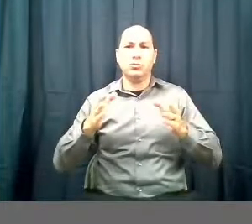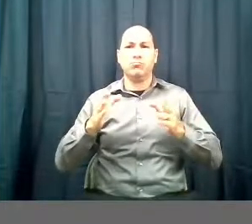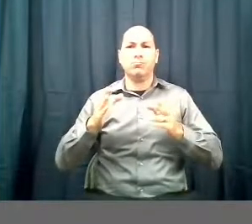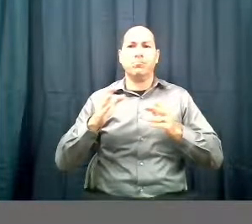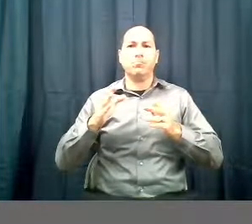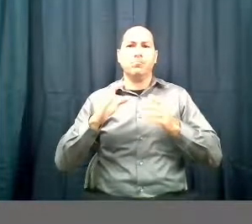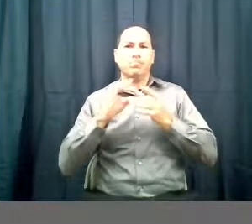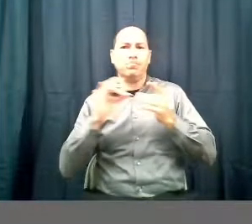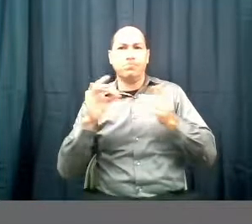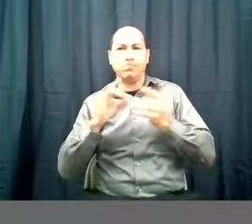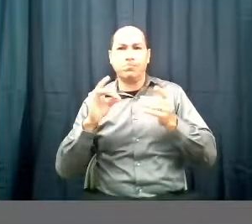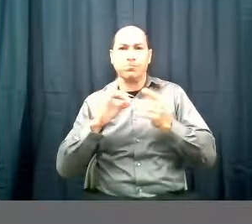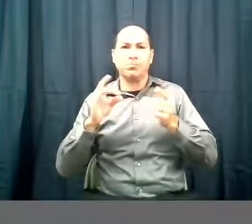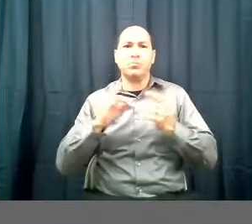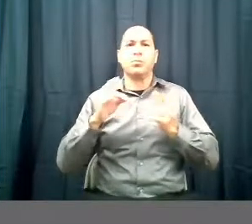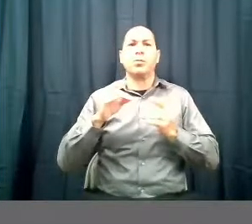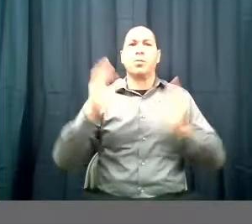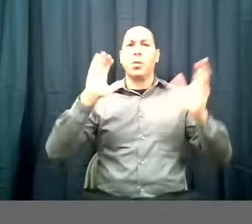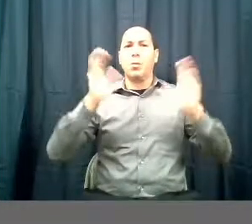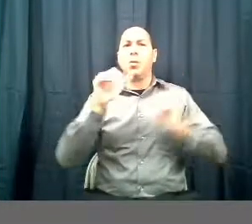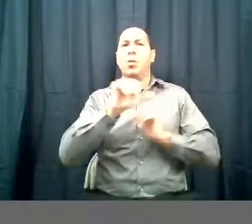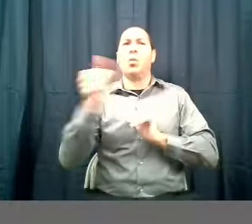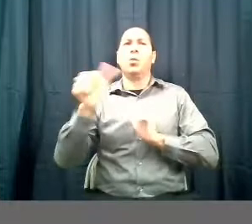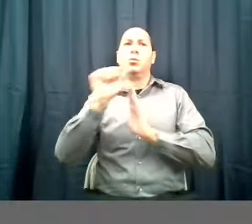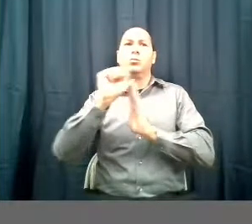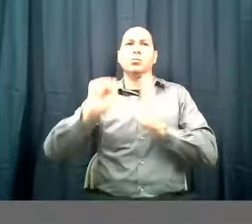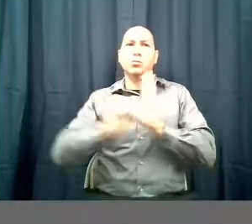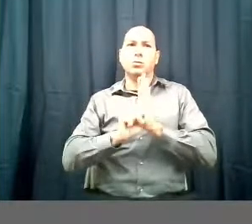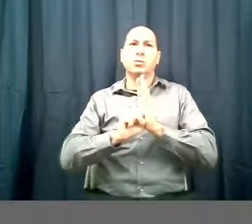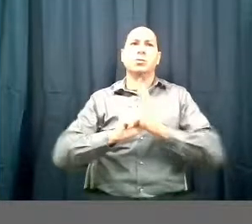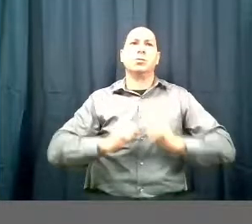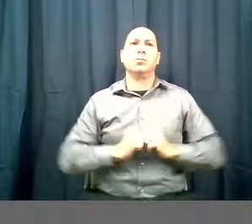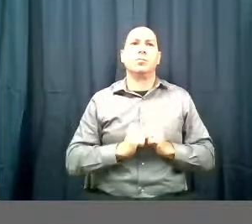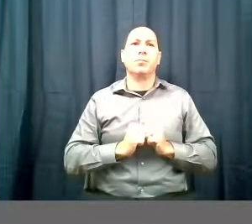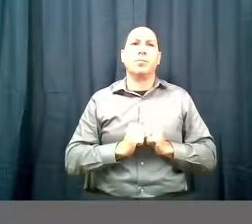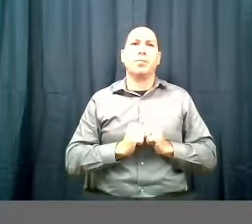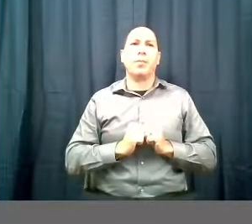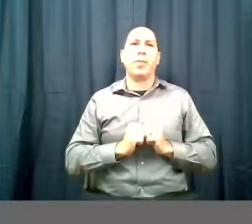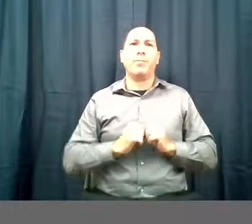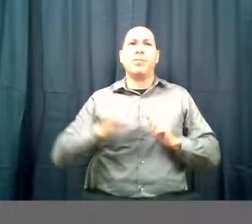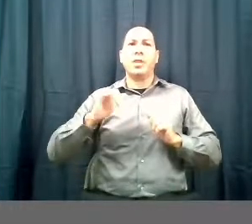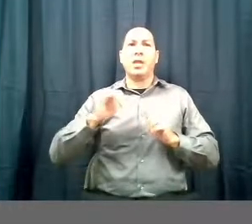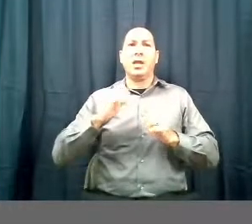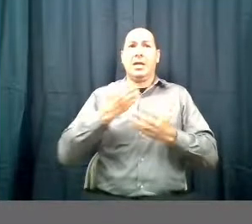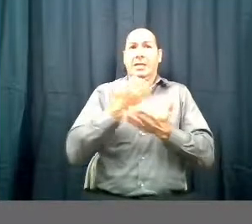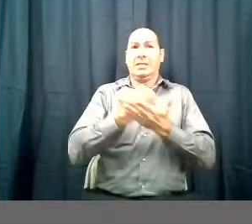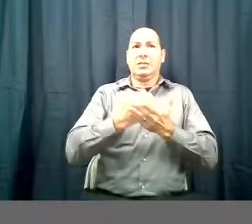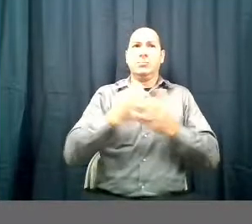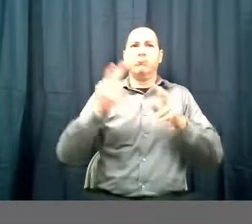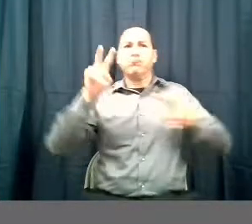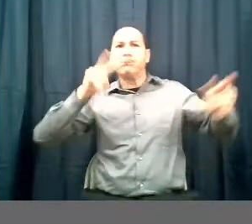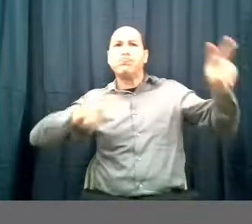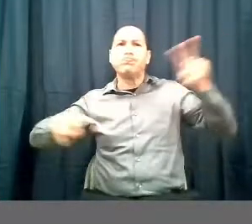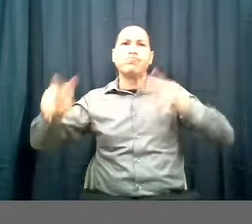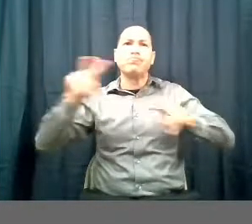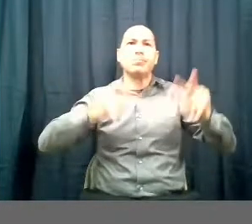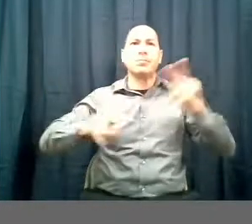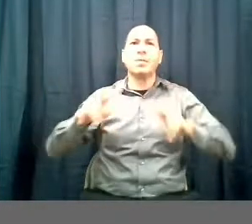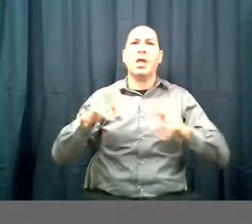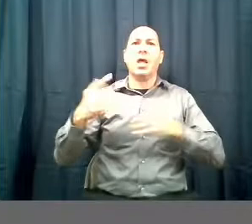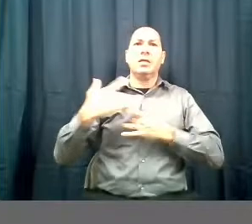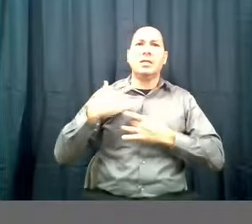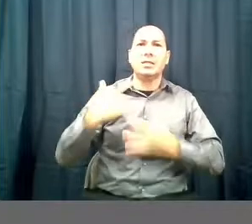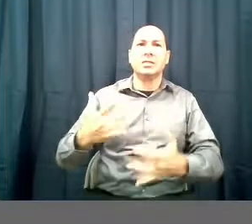states. Given the macroeconomic trends of the previous months, however, we still do not expect revenues to sustain this level